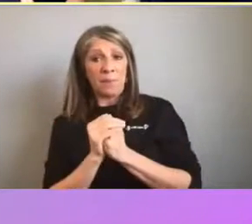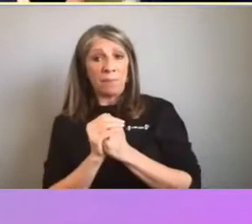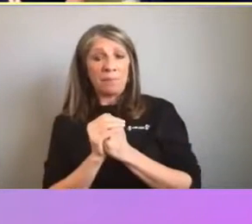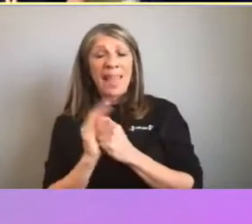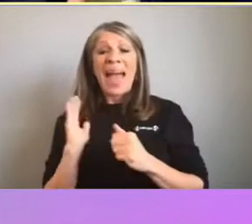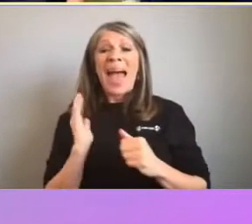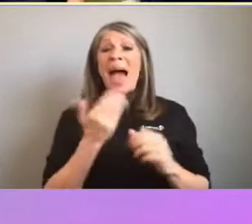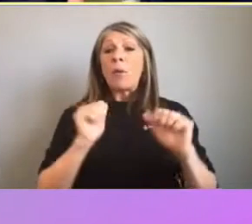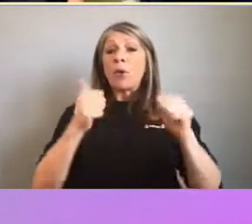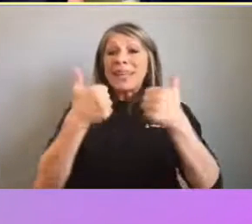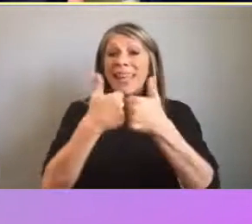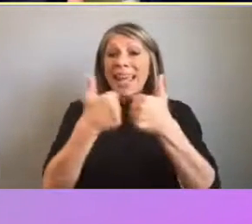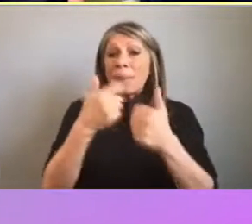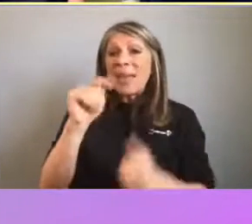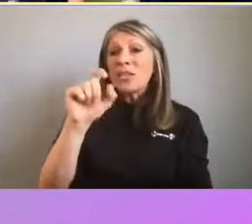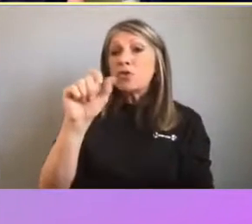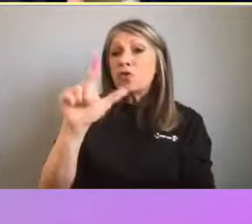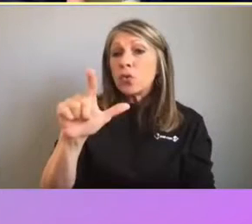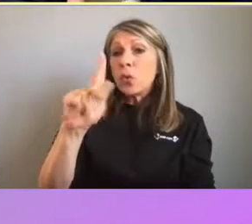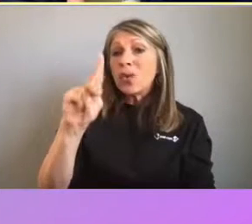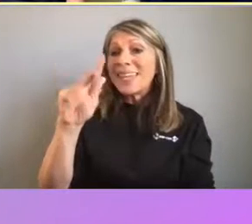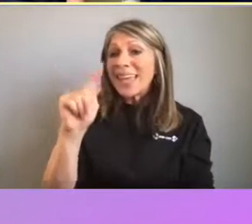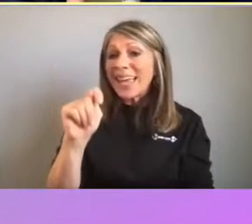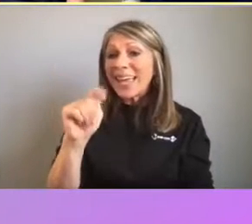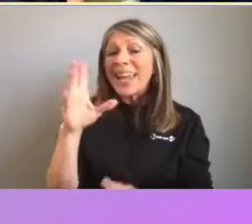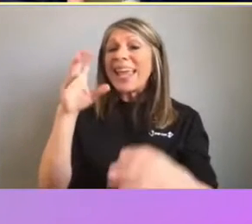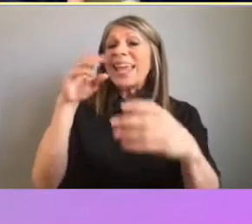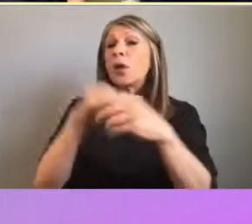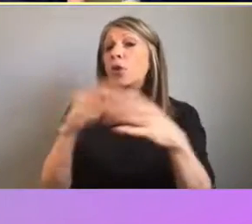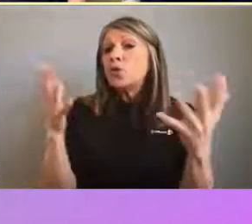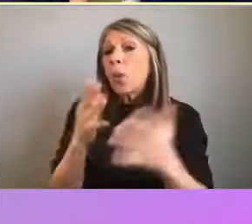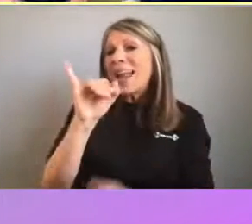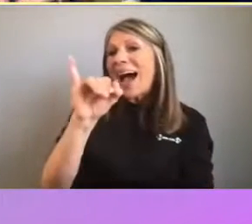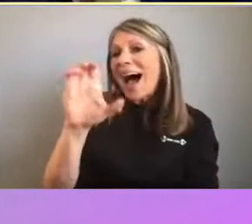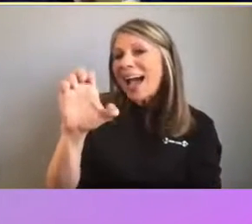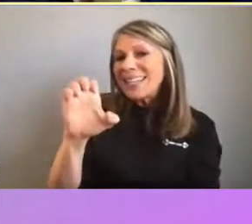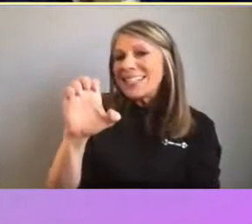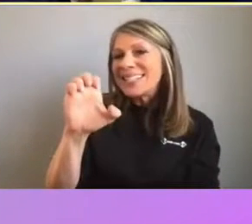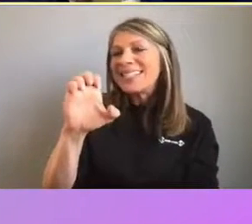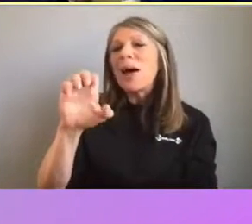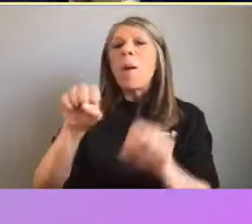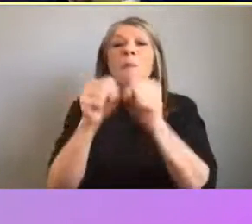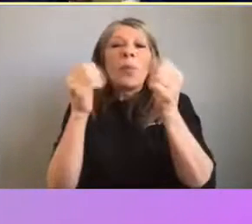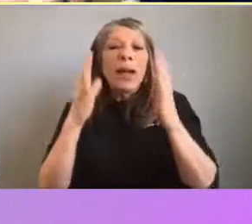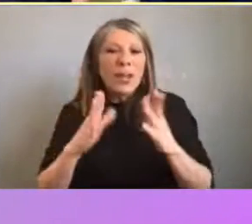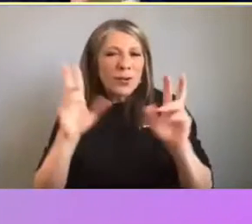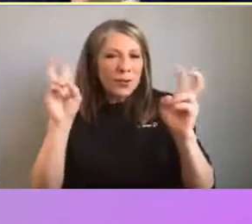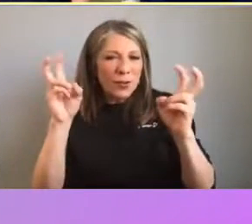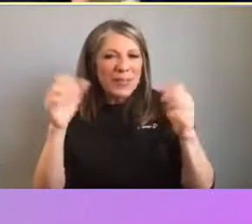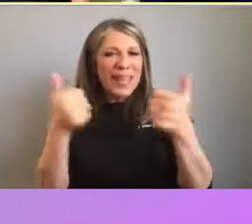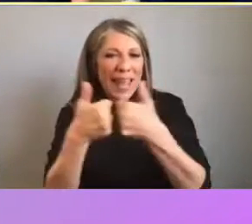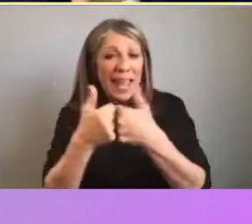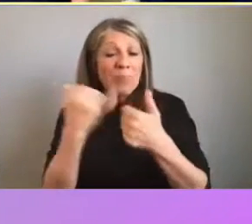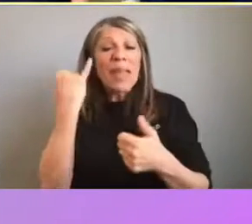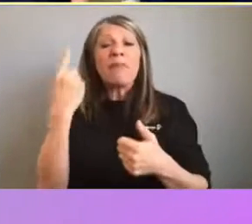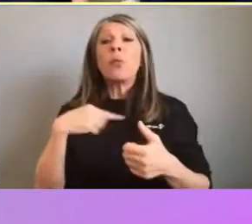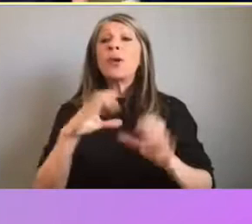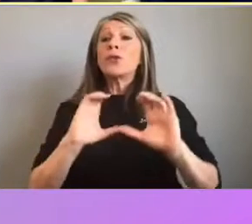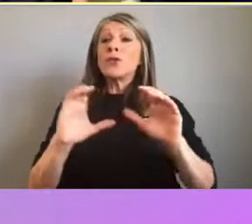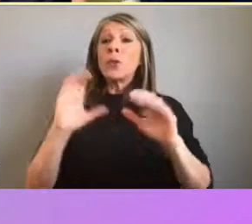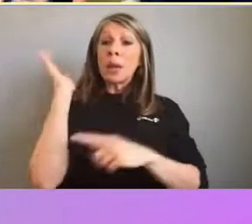gaming toolkit also includes icebreakers. So if we are going to do a